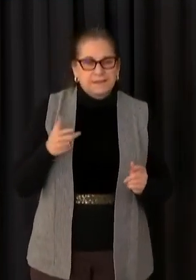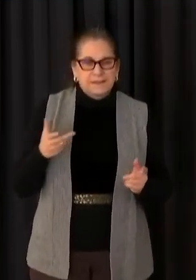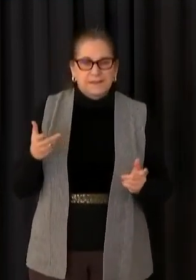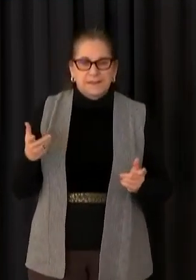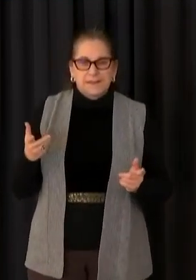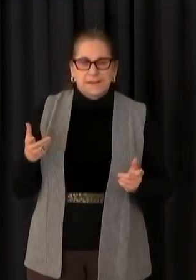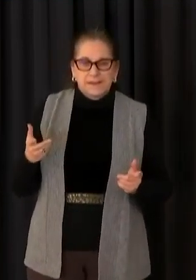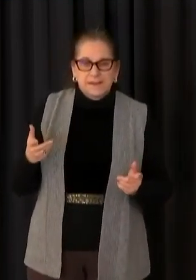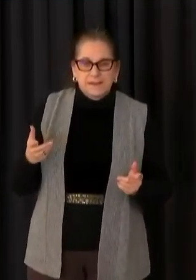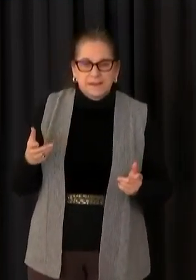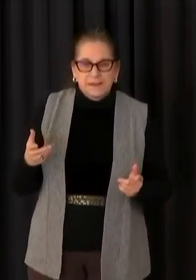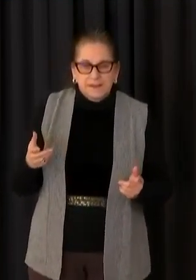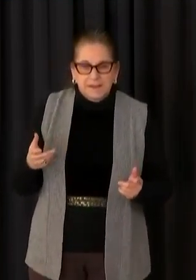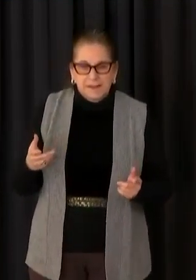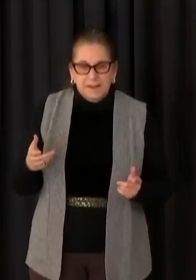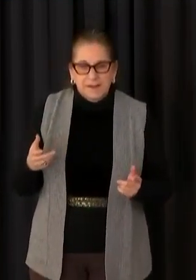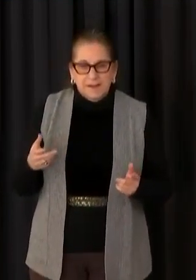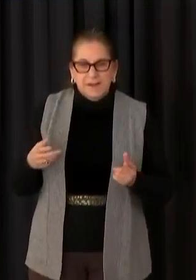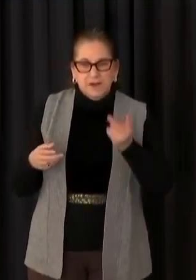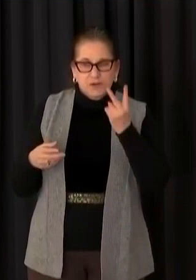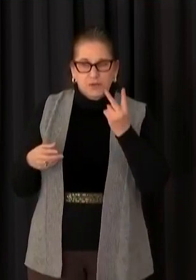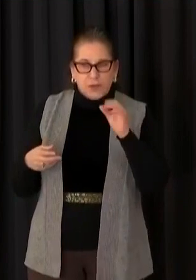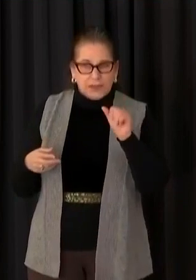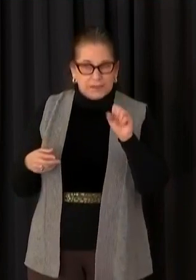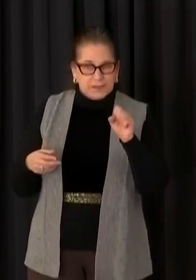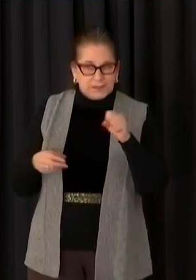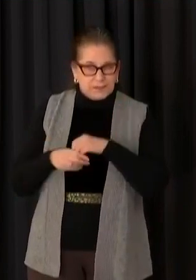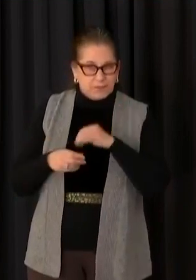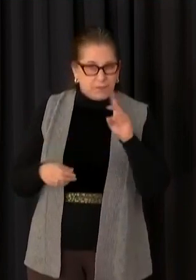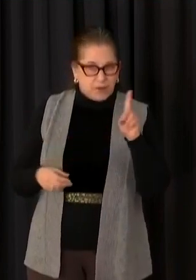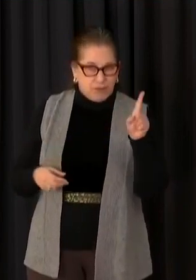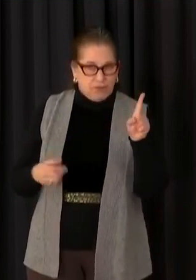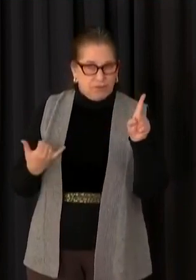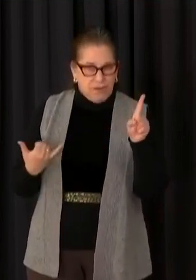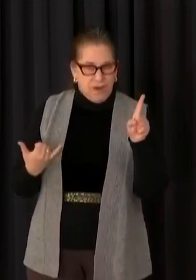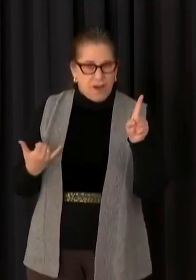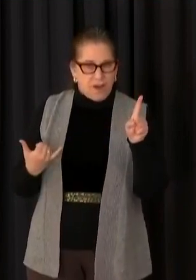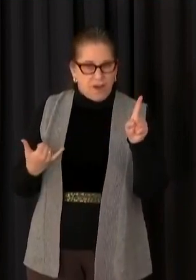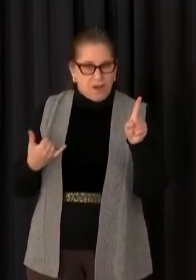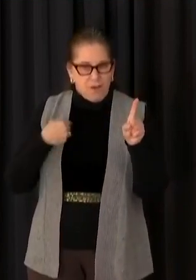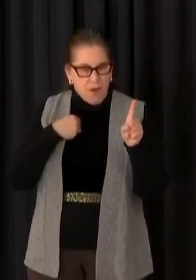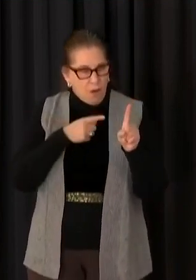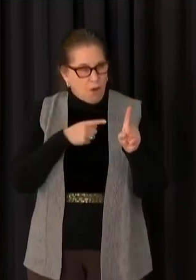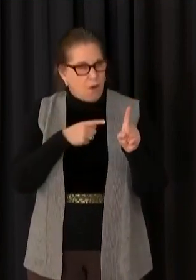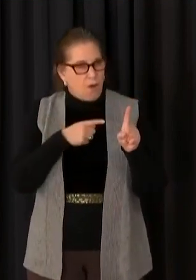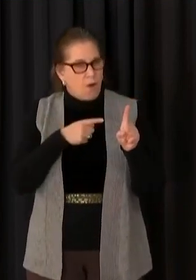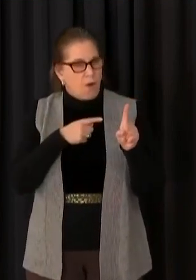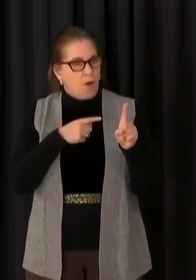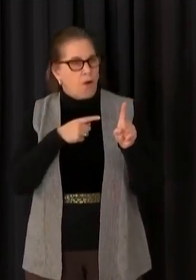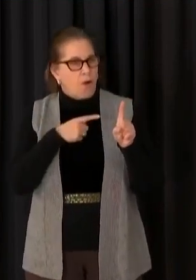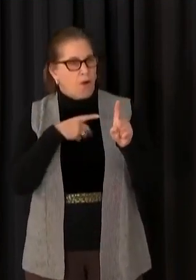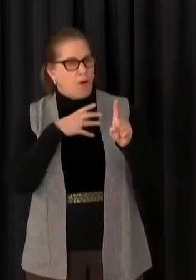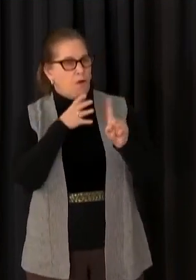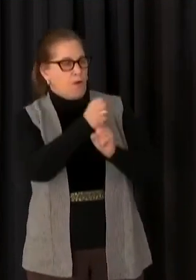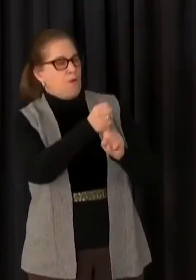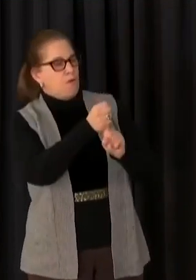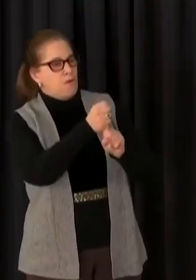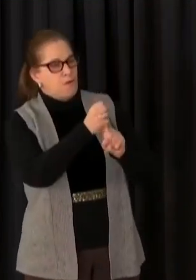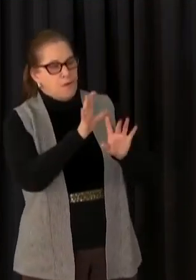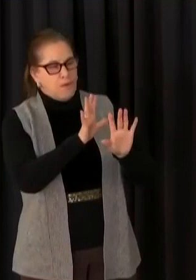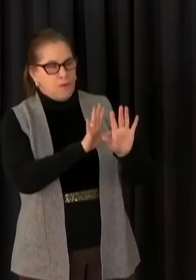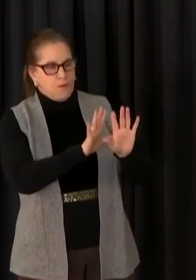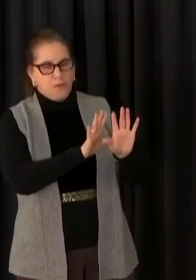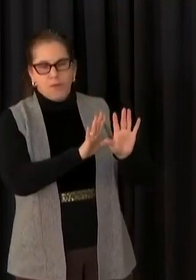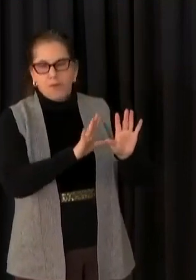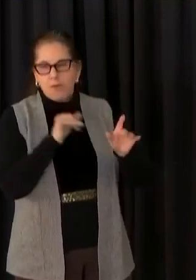now seen 2 cases in Maryland, it's a matter of detecting it in the District of Columbia when,